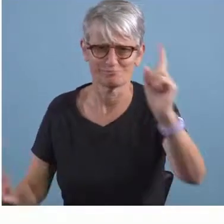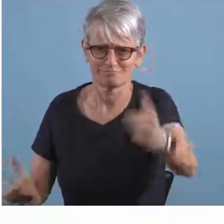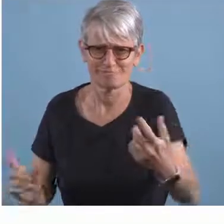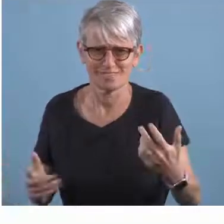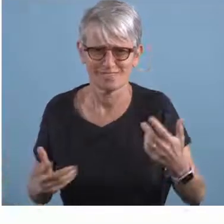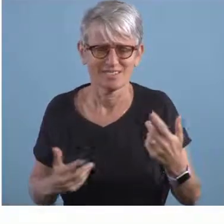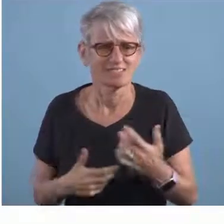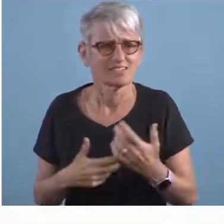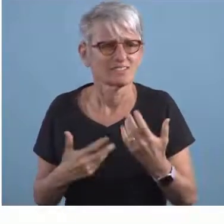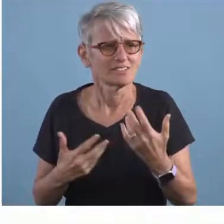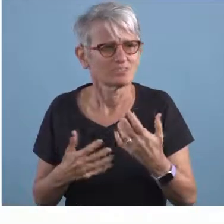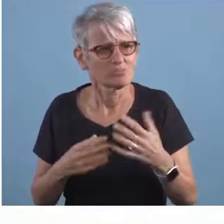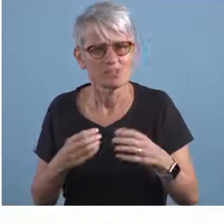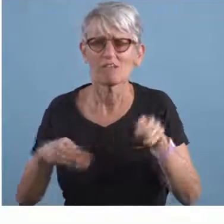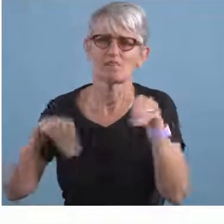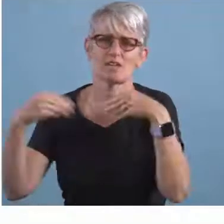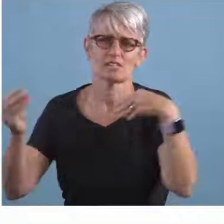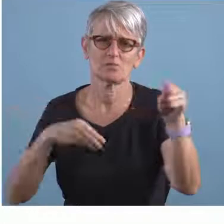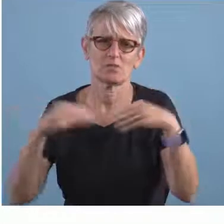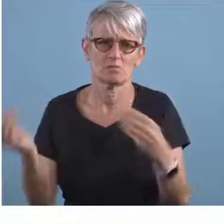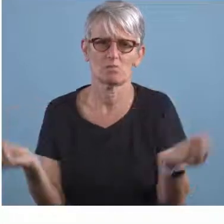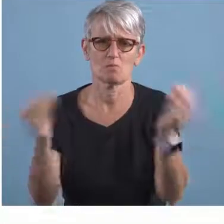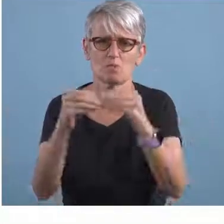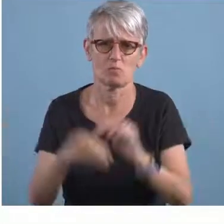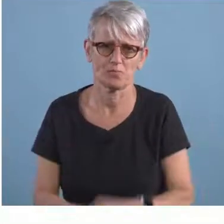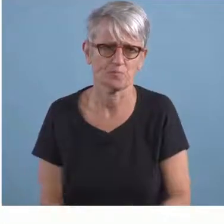of added flexibility to our job.